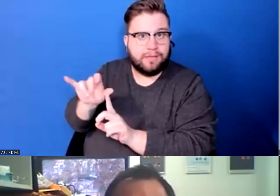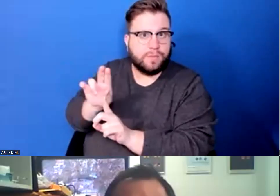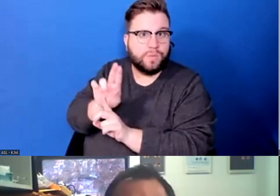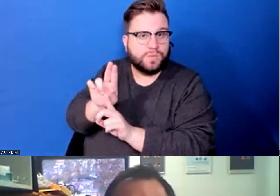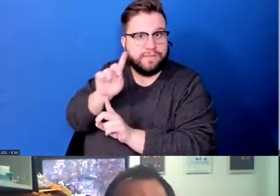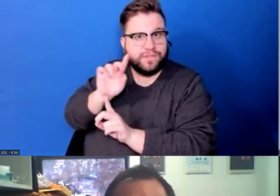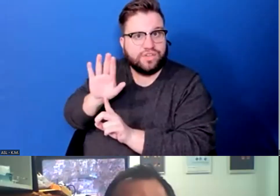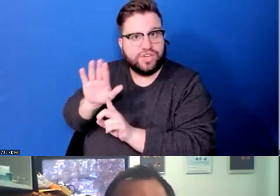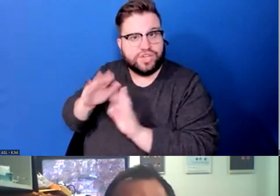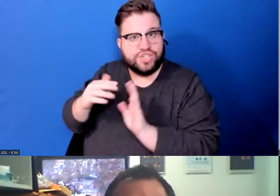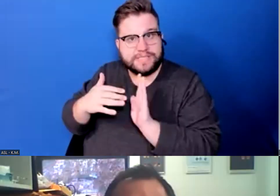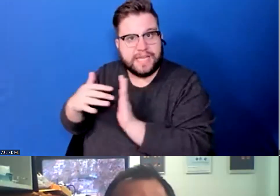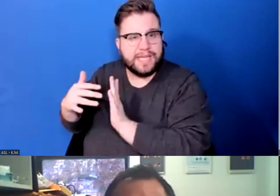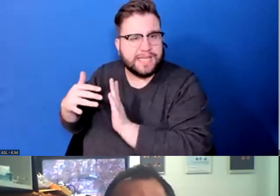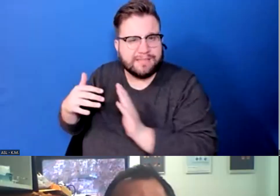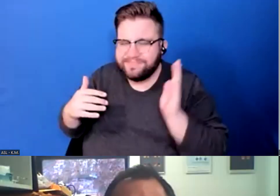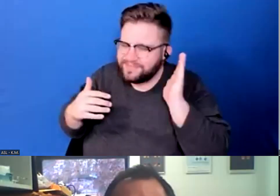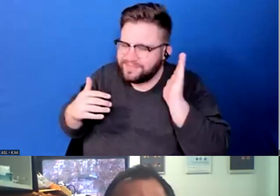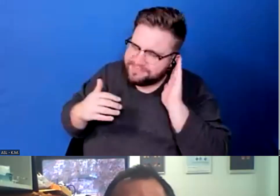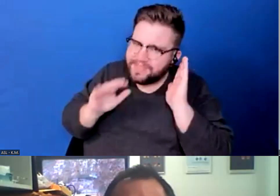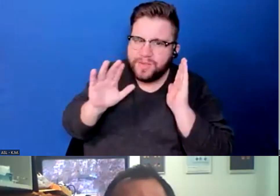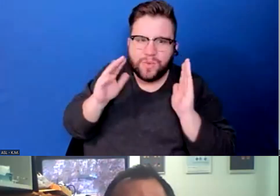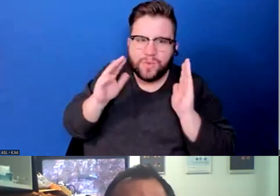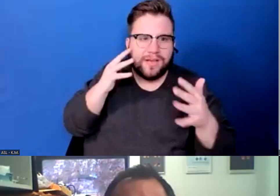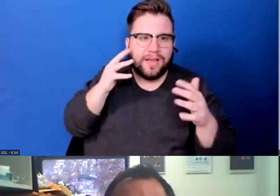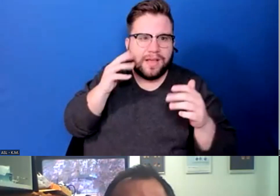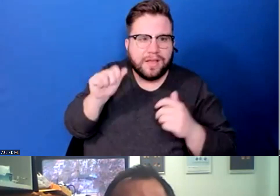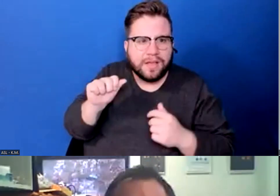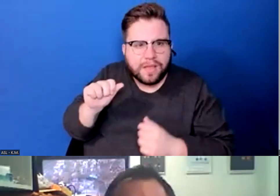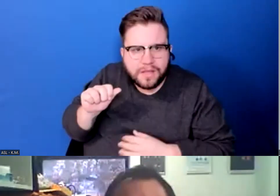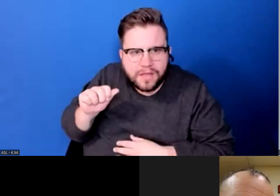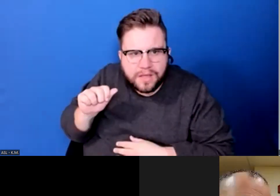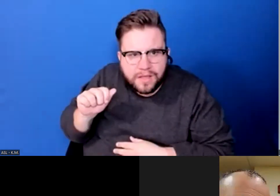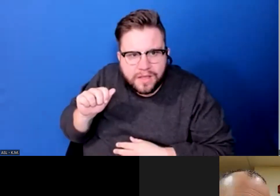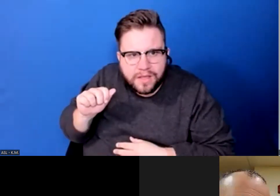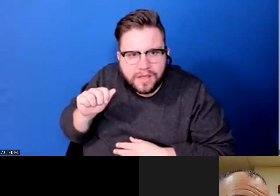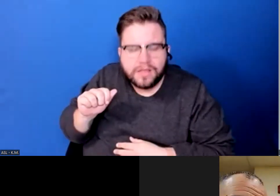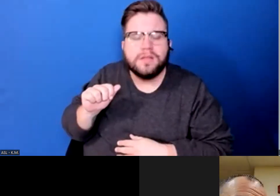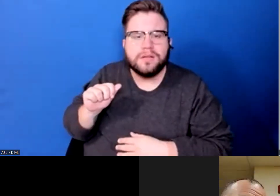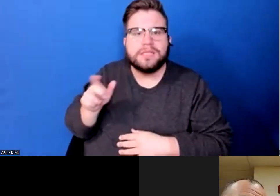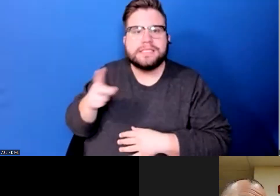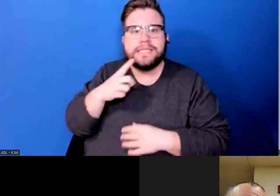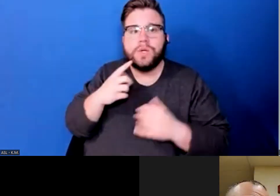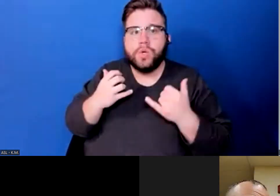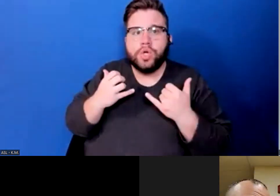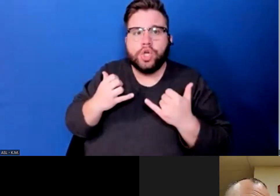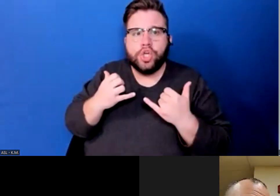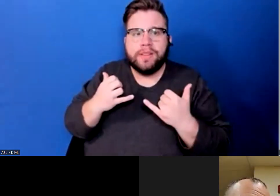Yeah, we can't hear you that well, Brian. we currently don't have